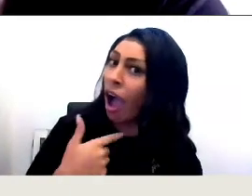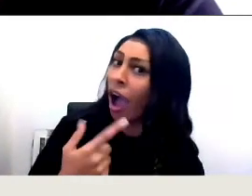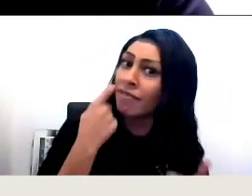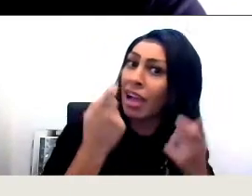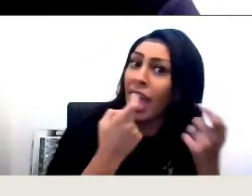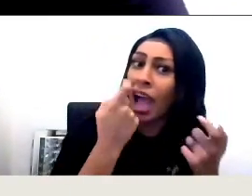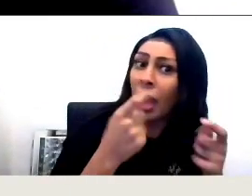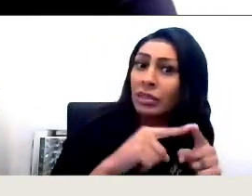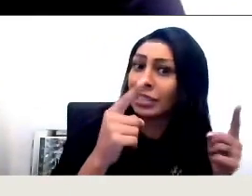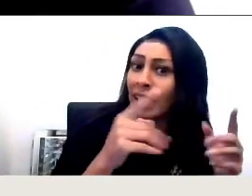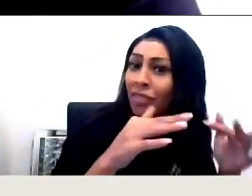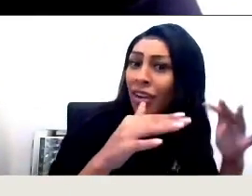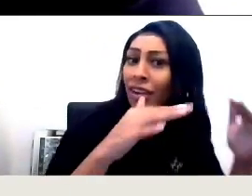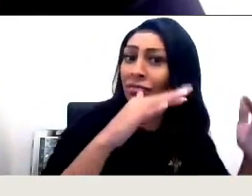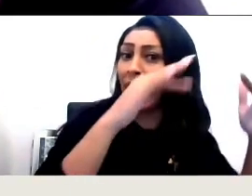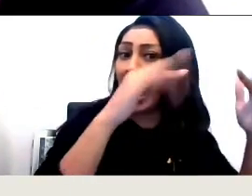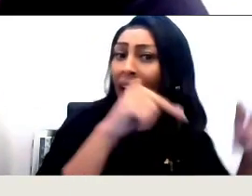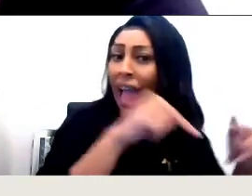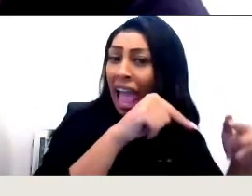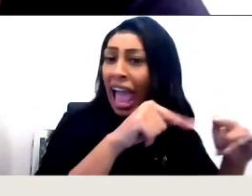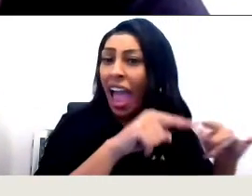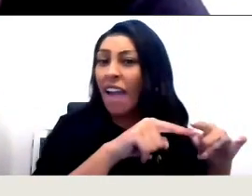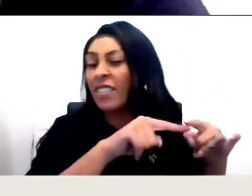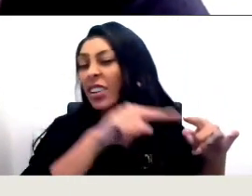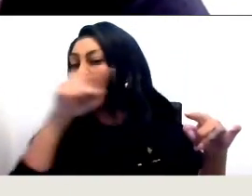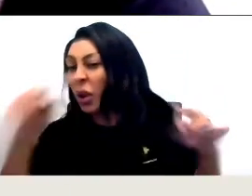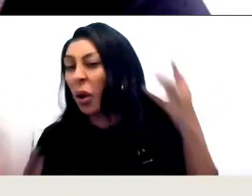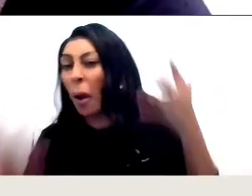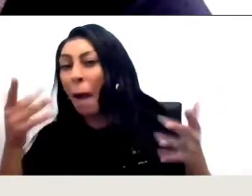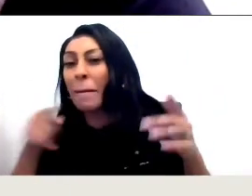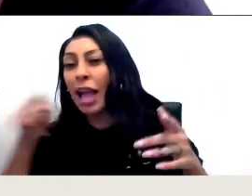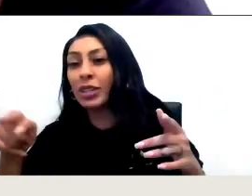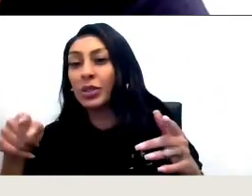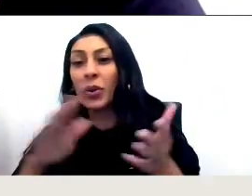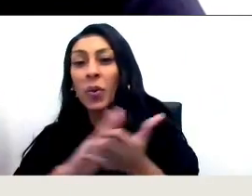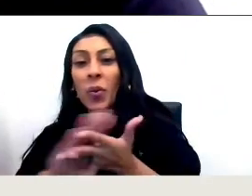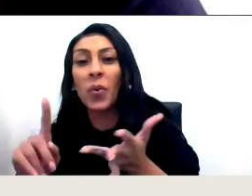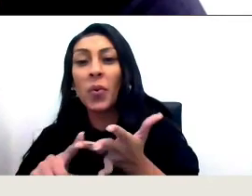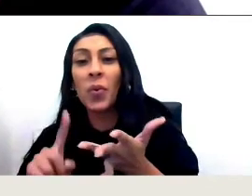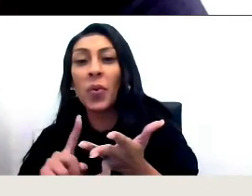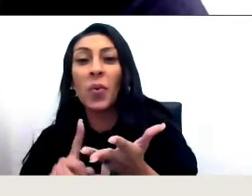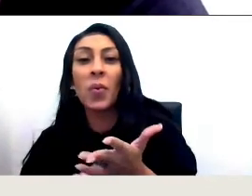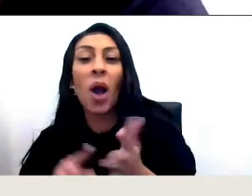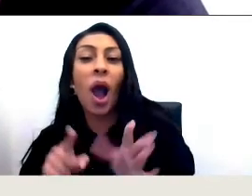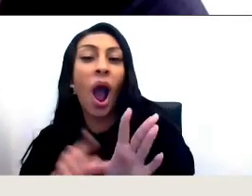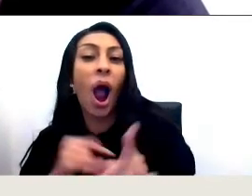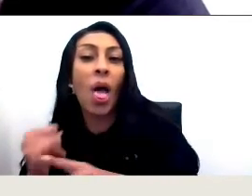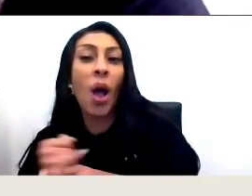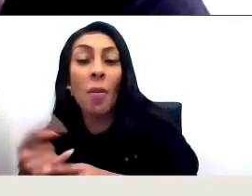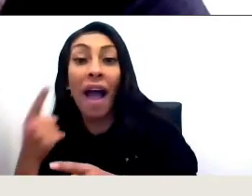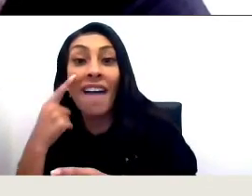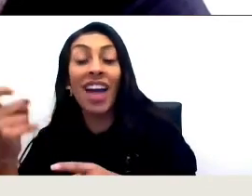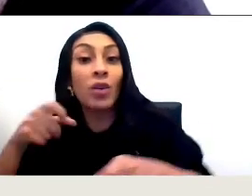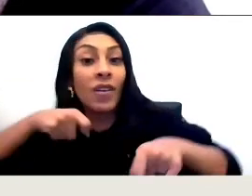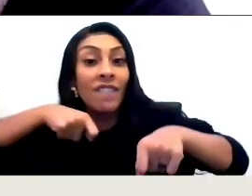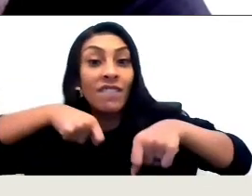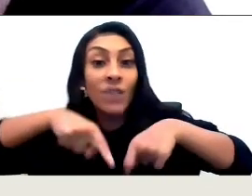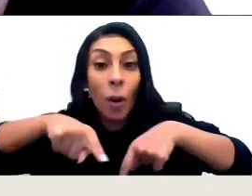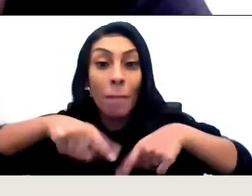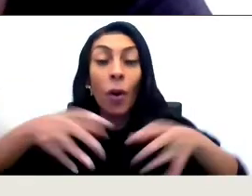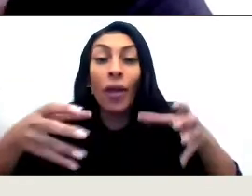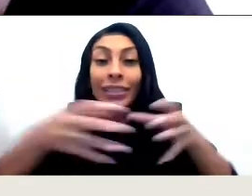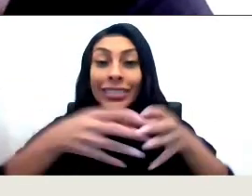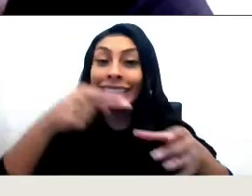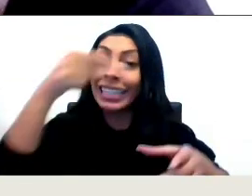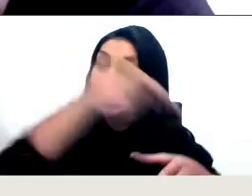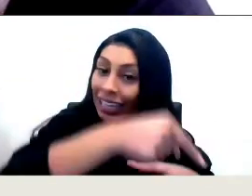another way. So you know, I like playing football. I play football with my friends here, and I found a football team out there and